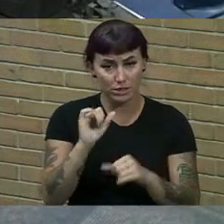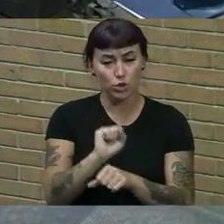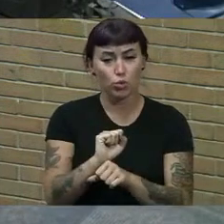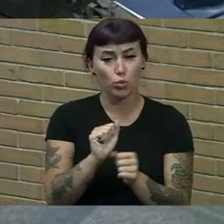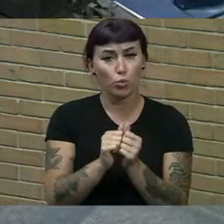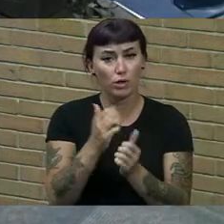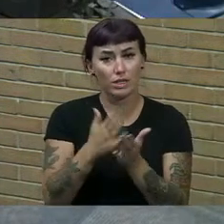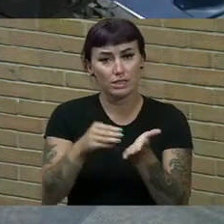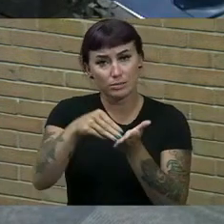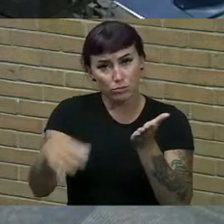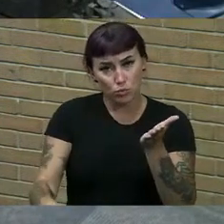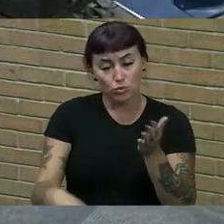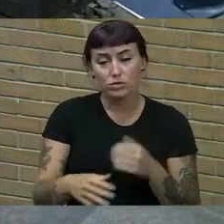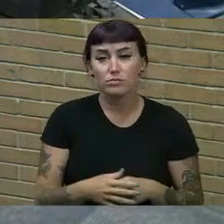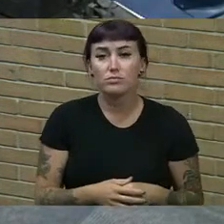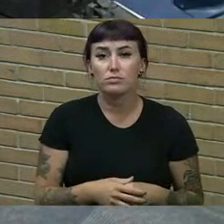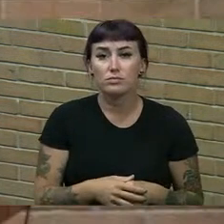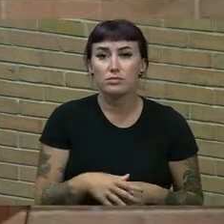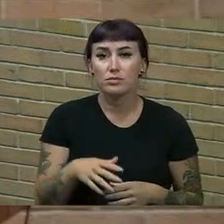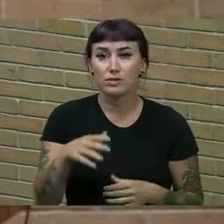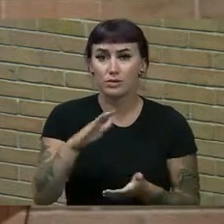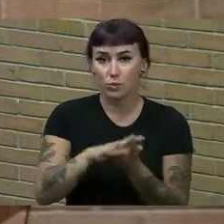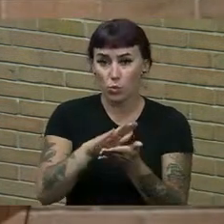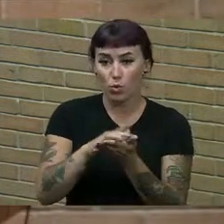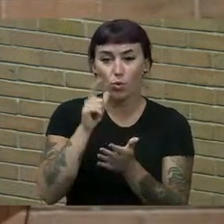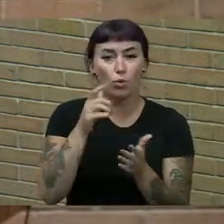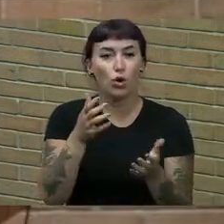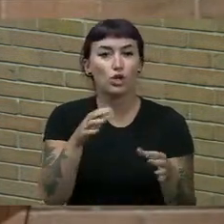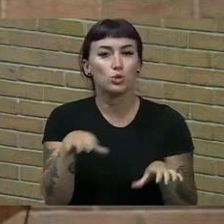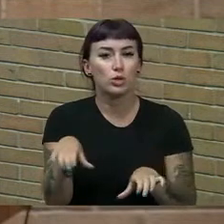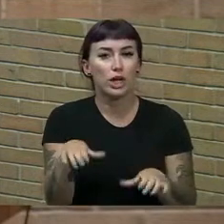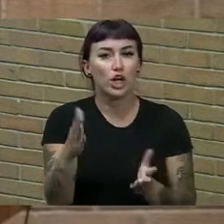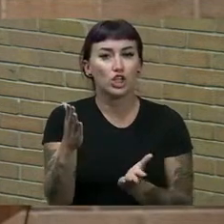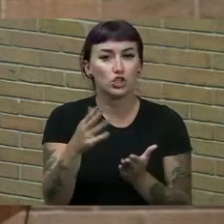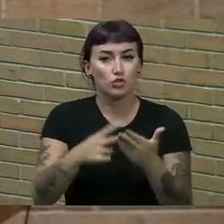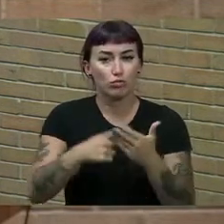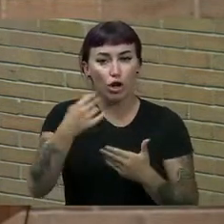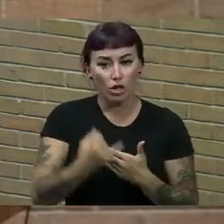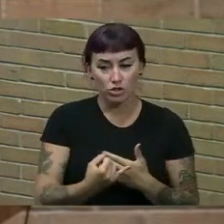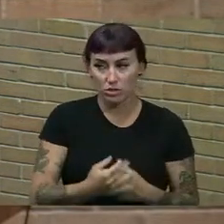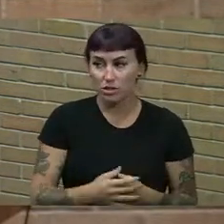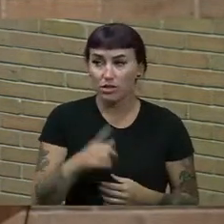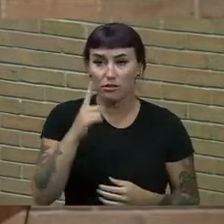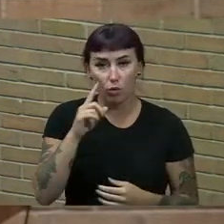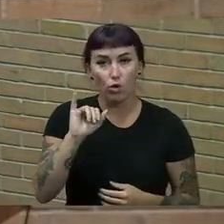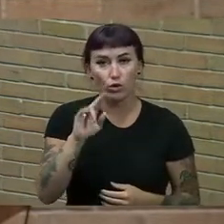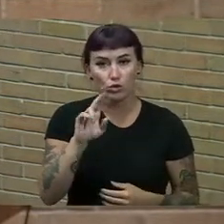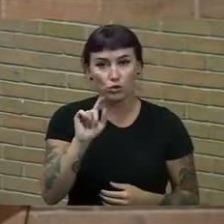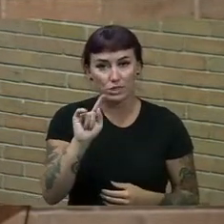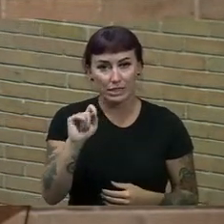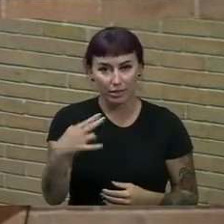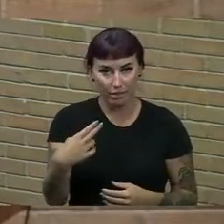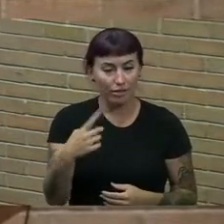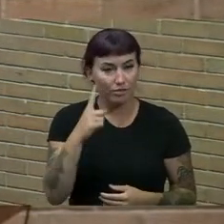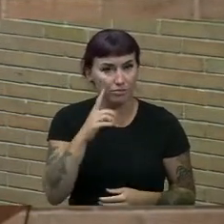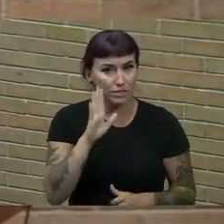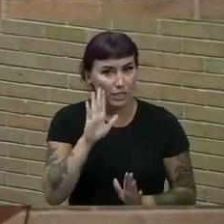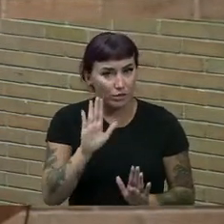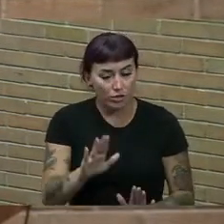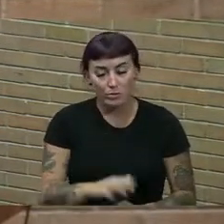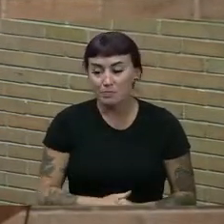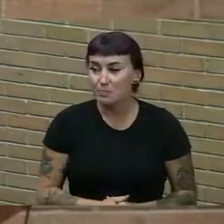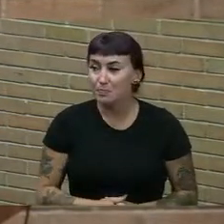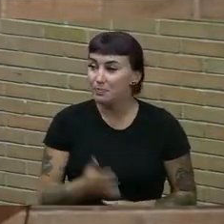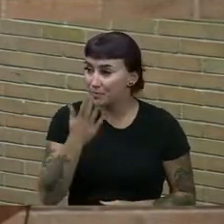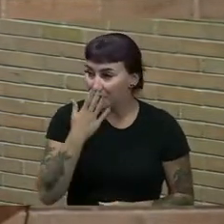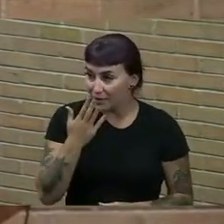some students from Hillel School who are doing a service project on Juneteenth, which I think is a wonderful thing.